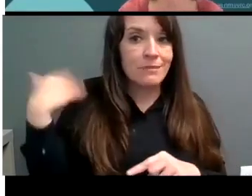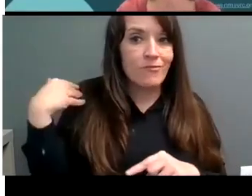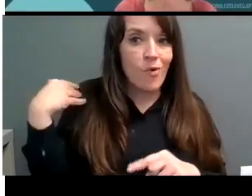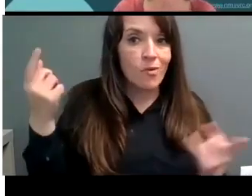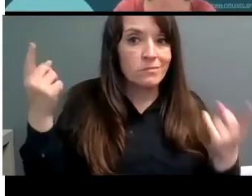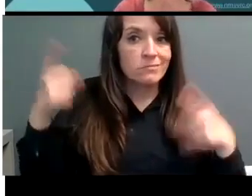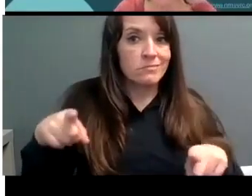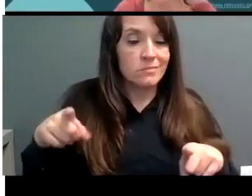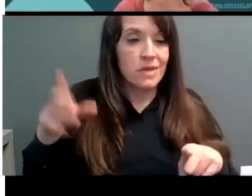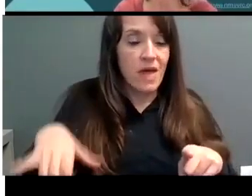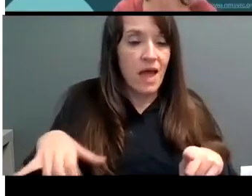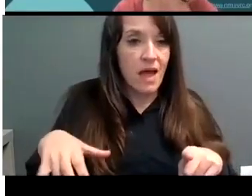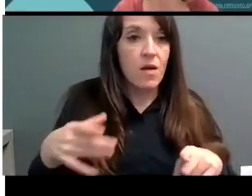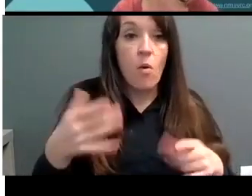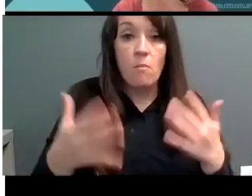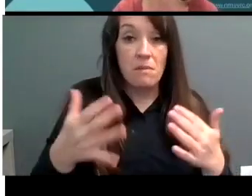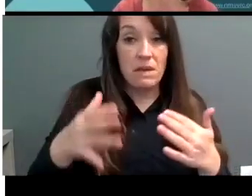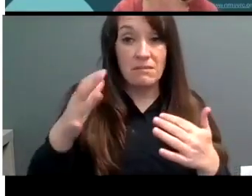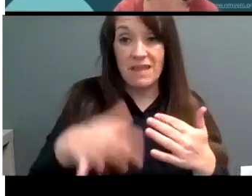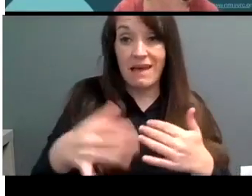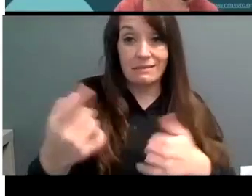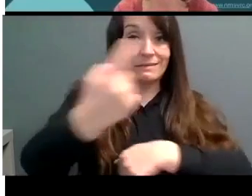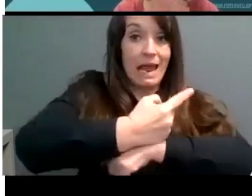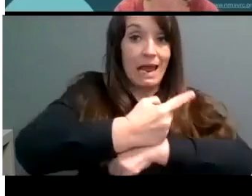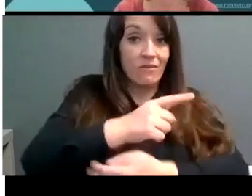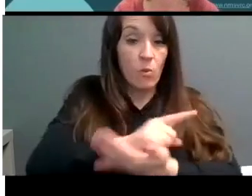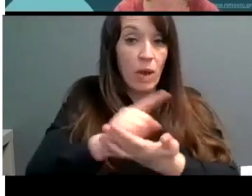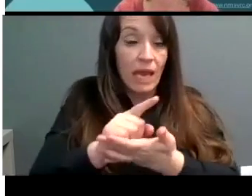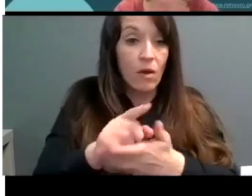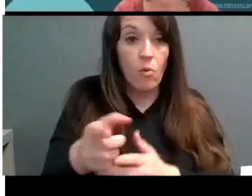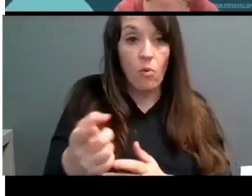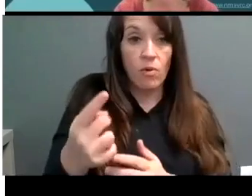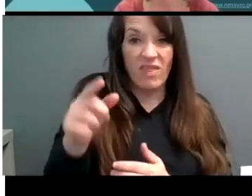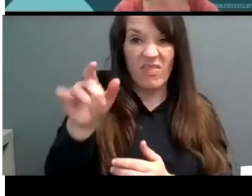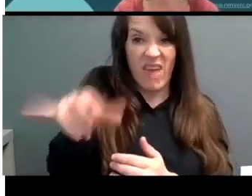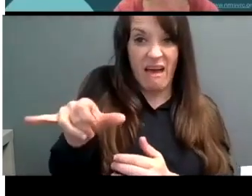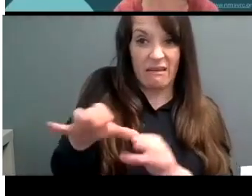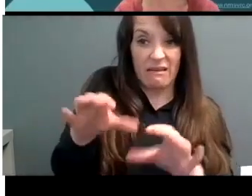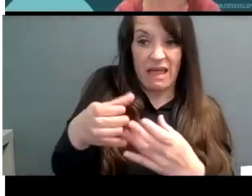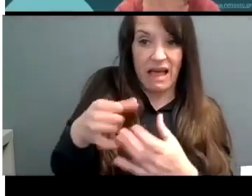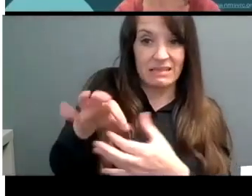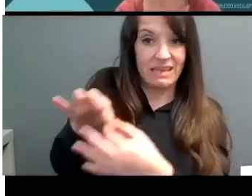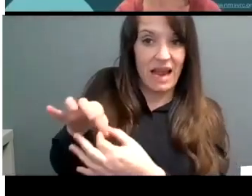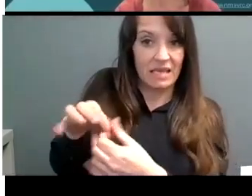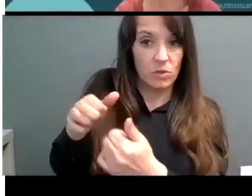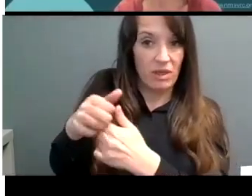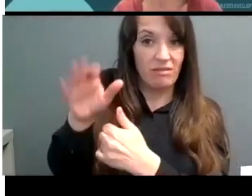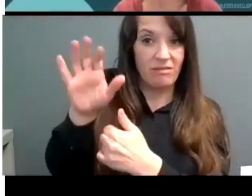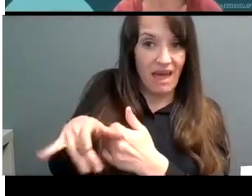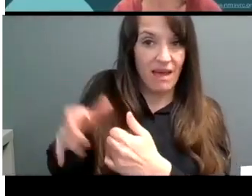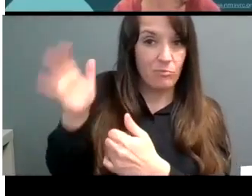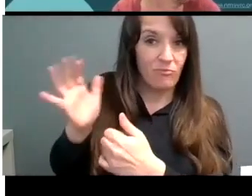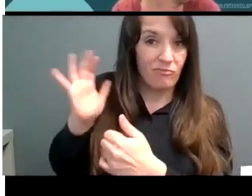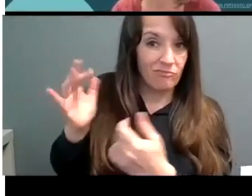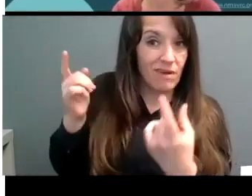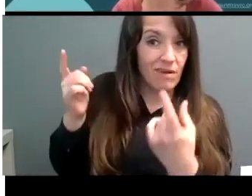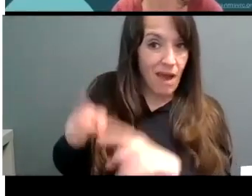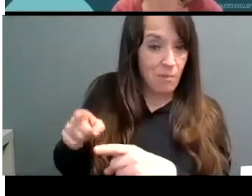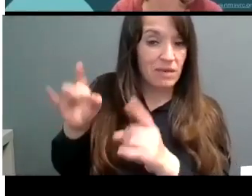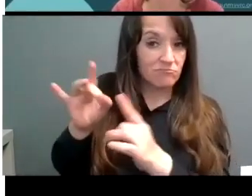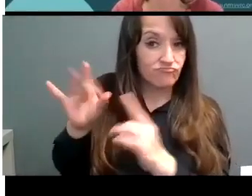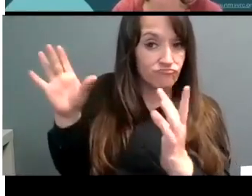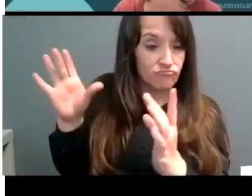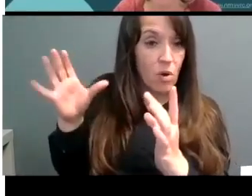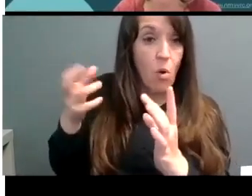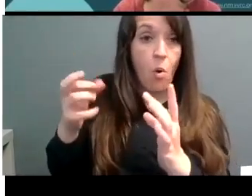week, a certain class, because it's connected to that prior traumatic event. And then even things like the way the person felt